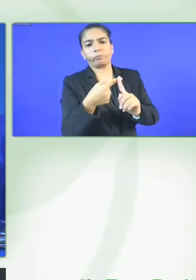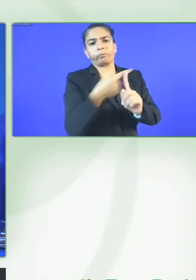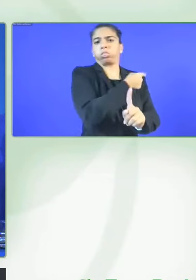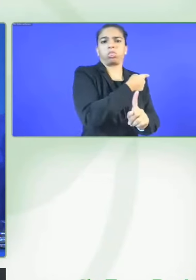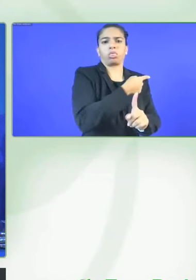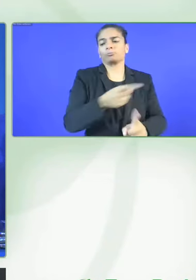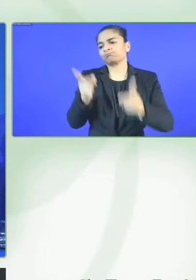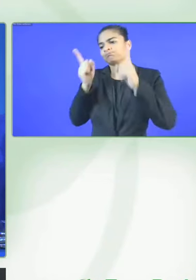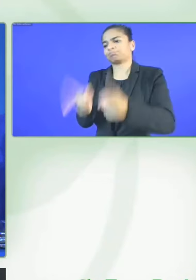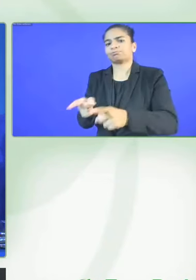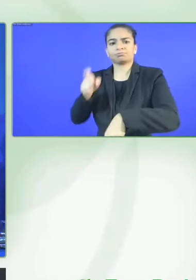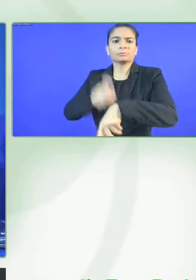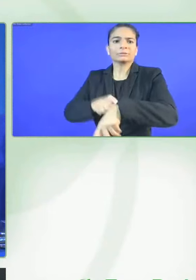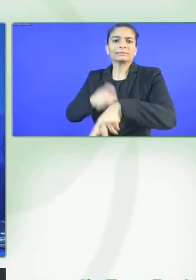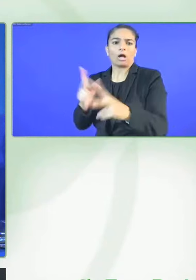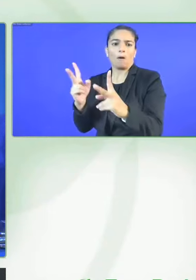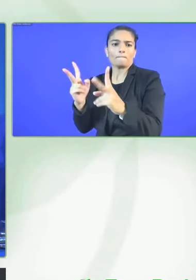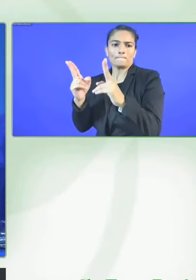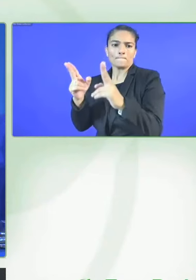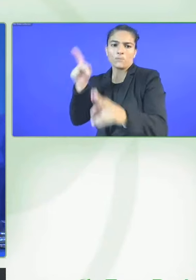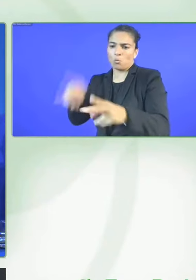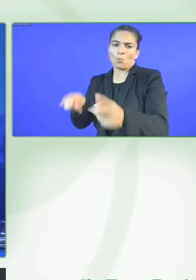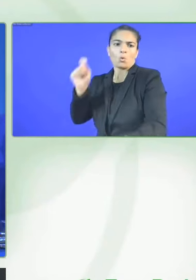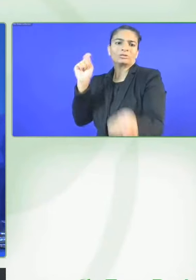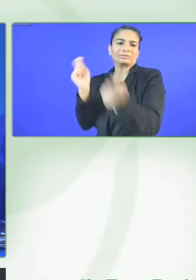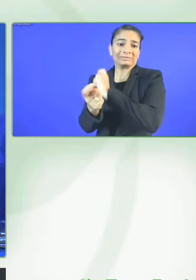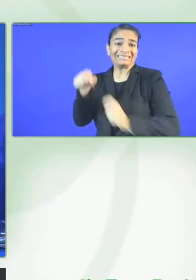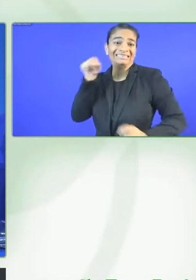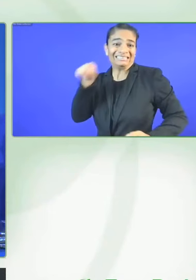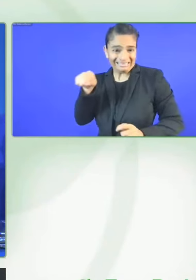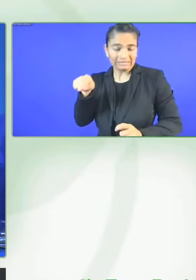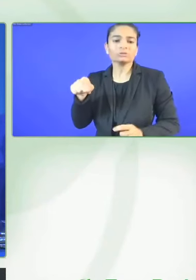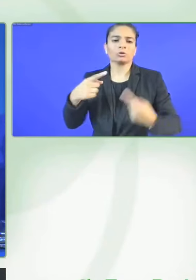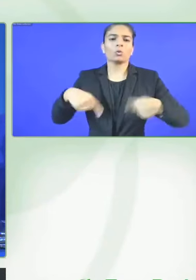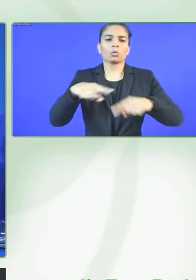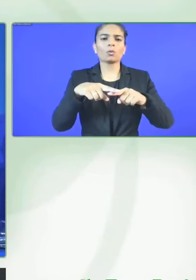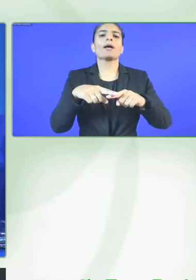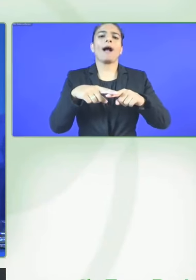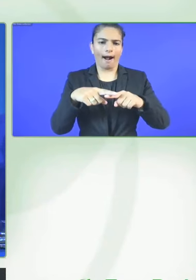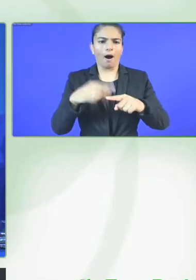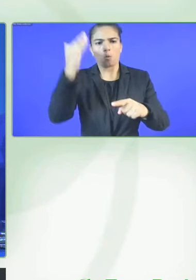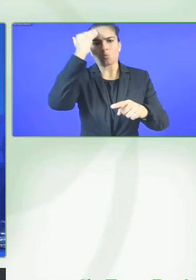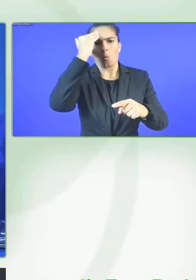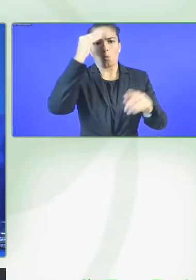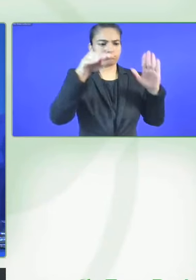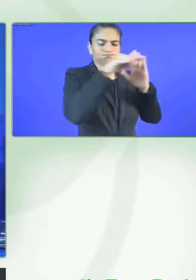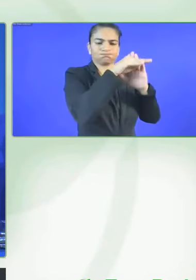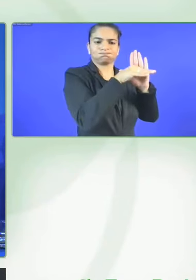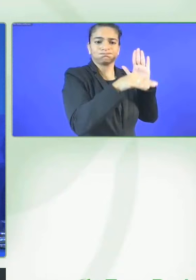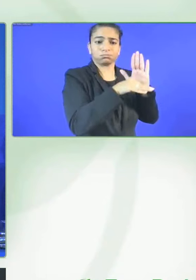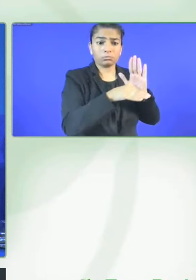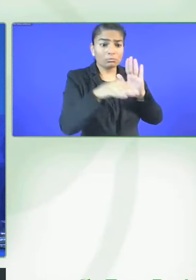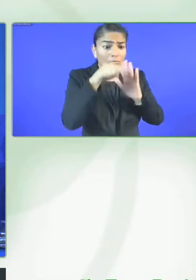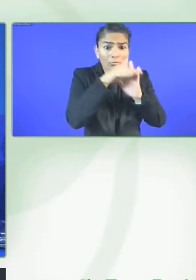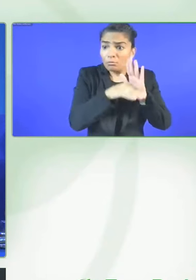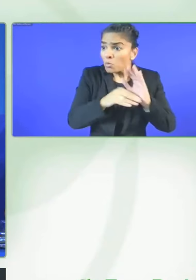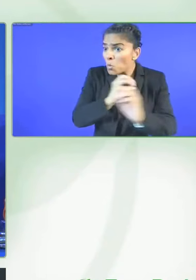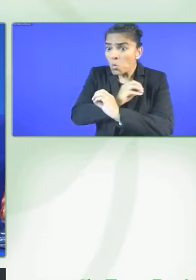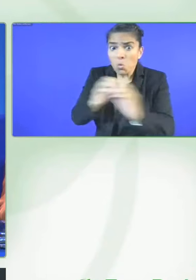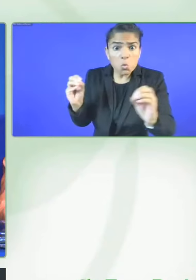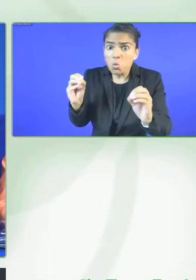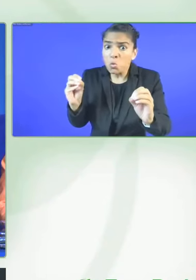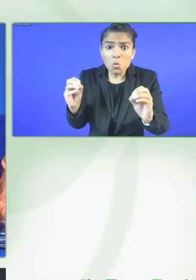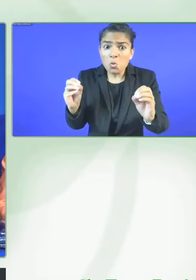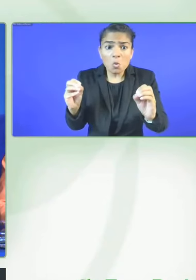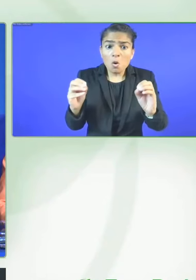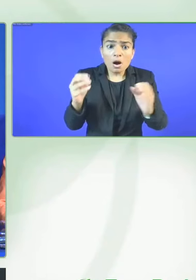initiated. The practical result of this old enforcement tool was lack of effective enforcement of accessibility